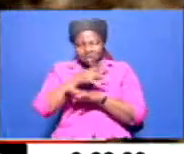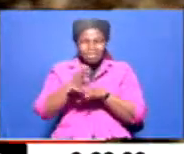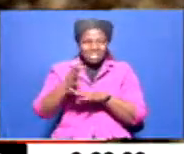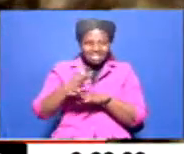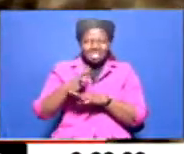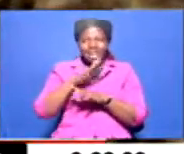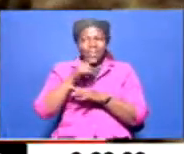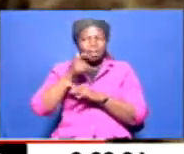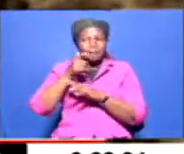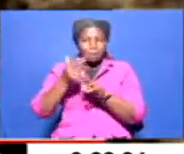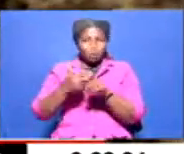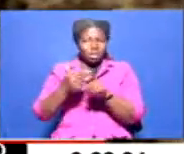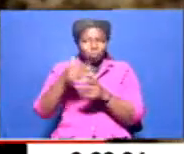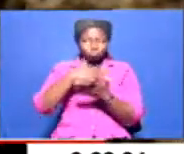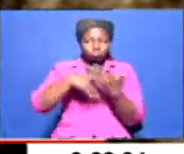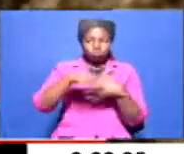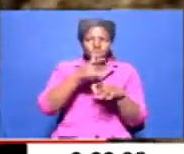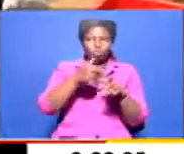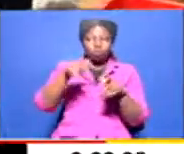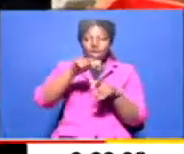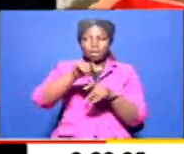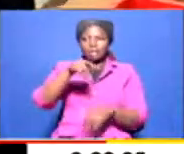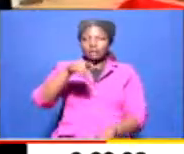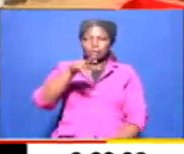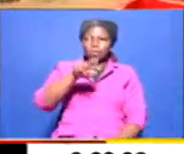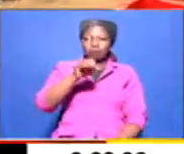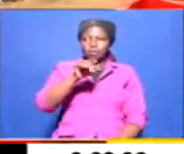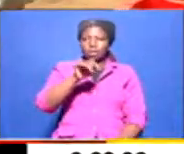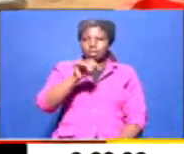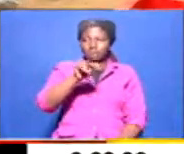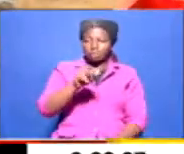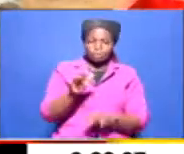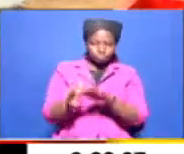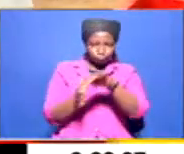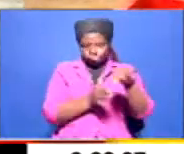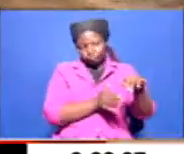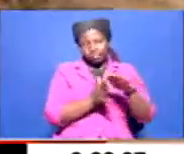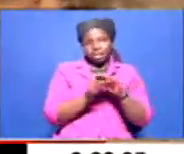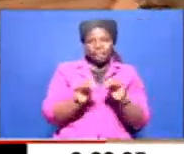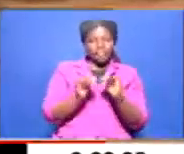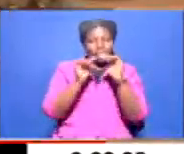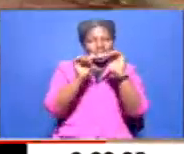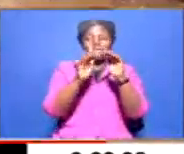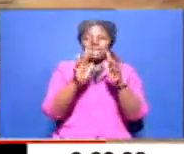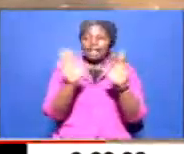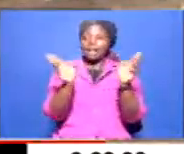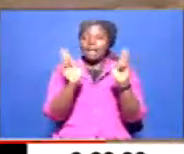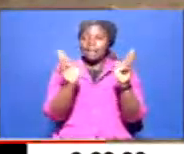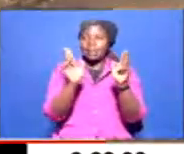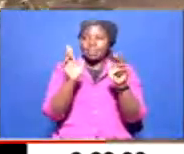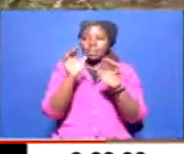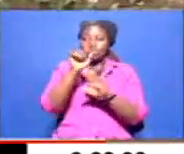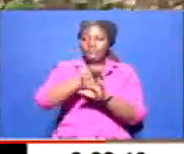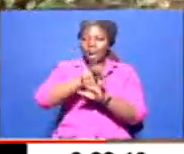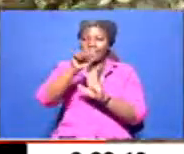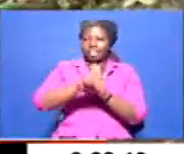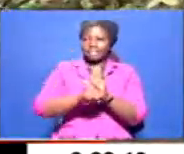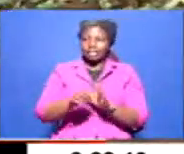to increase the protein levels. Now the stage where they're ready to harvest.